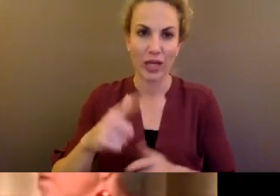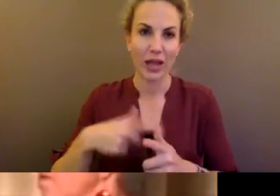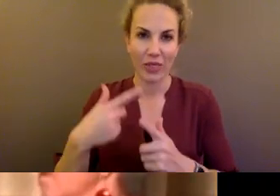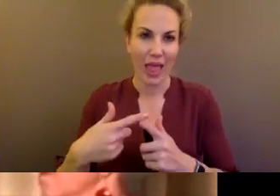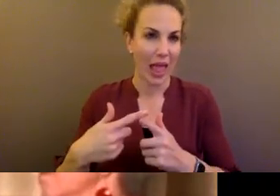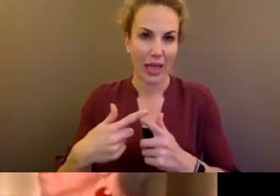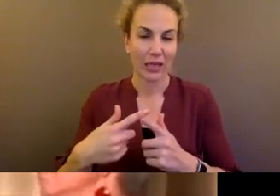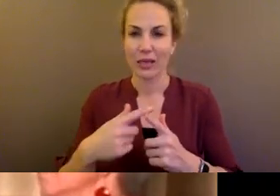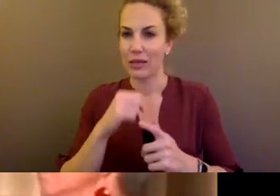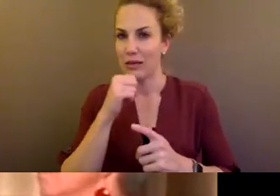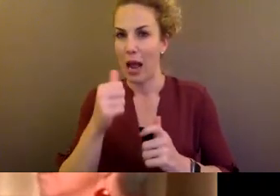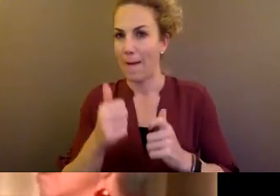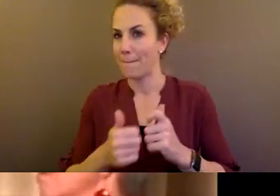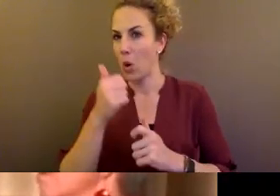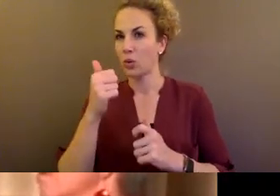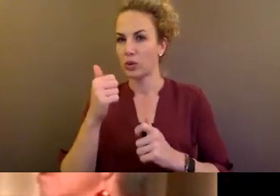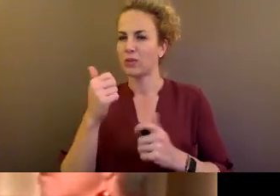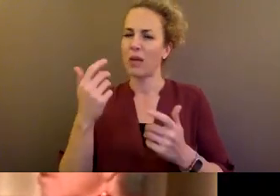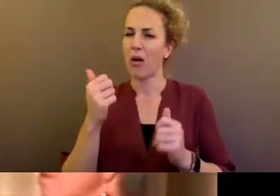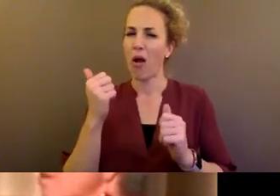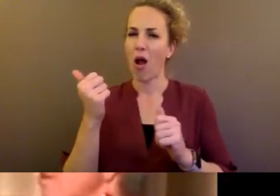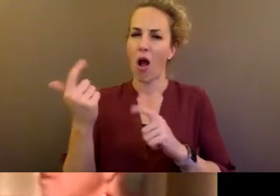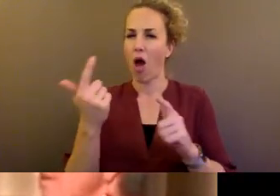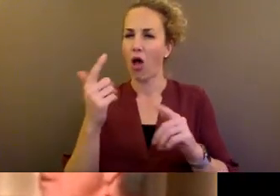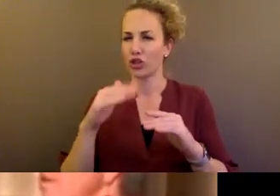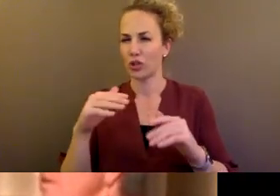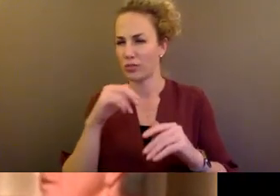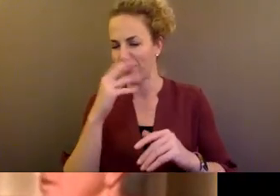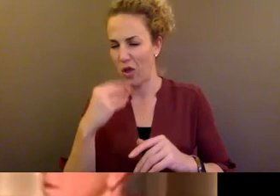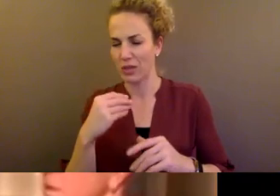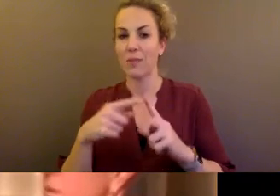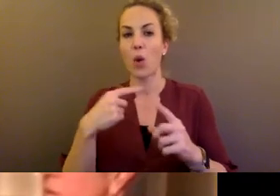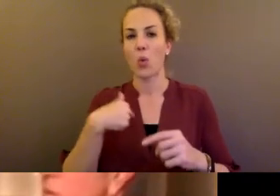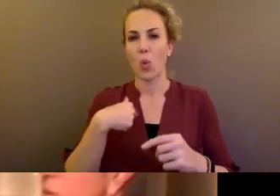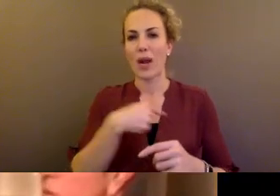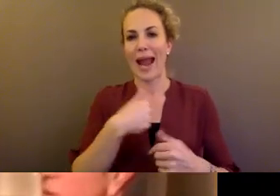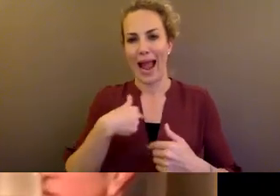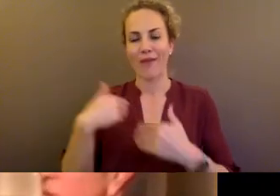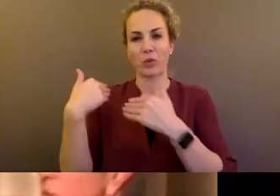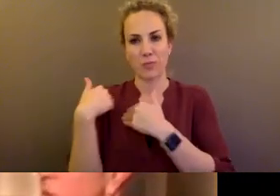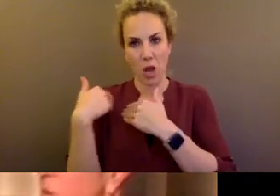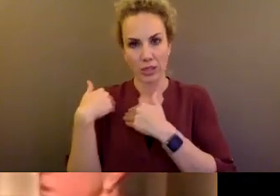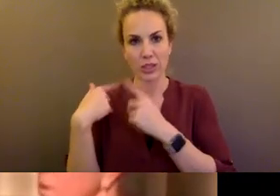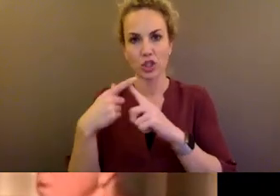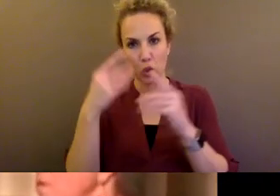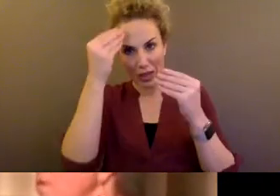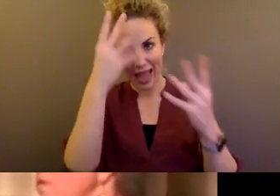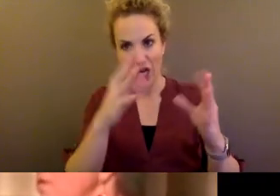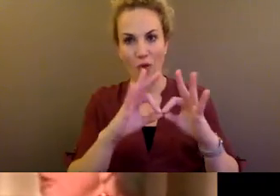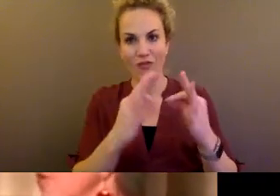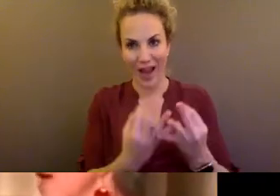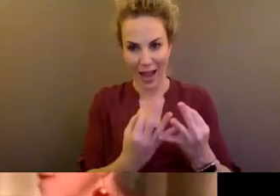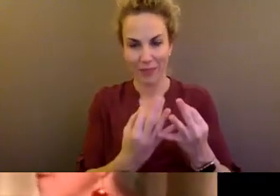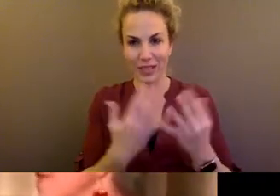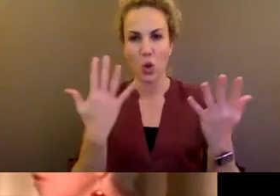many, if not most, if not all children will fall asleep in a classroom. The other thing we have a responsibility for is to inform families of what